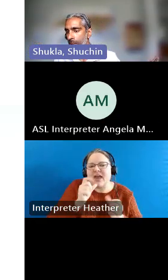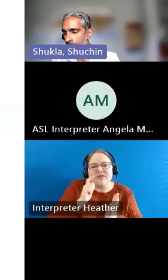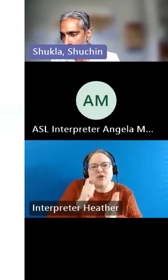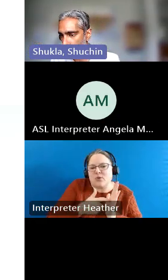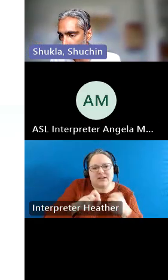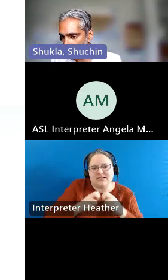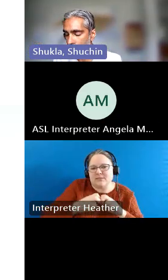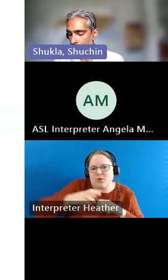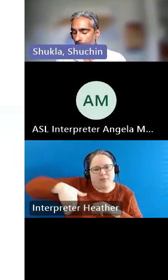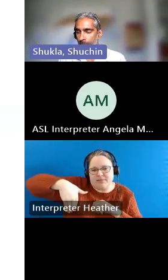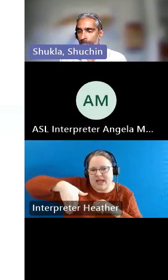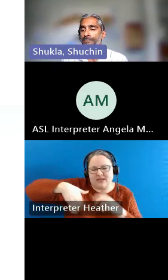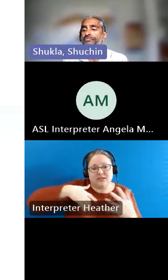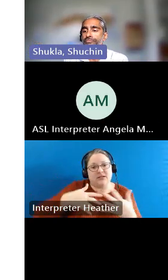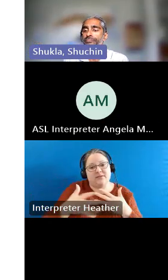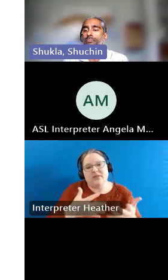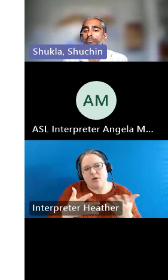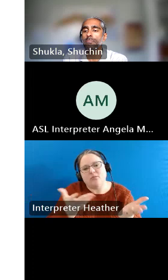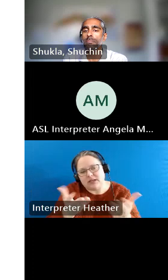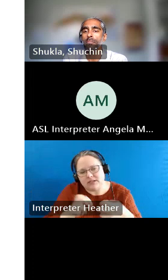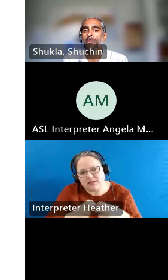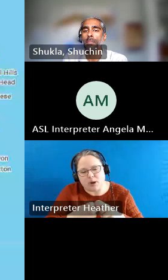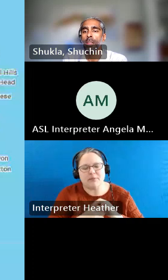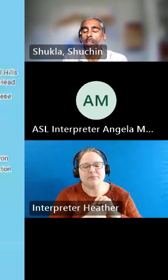problem yet, even though it is a problem.